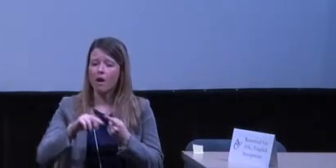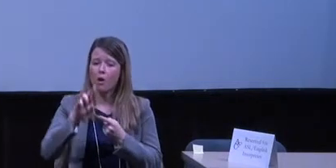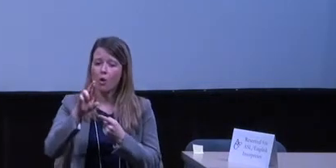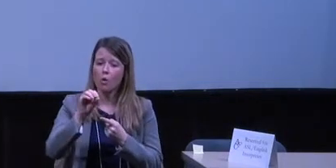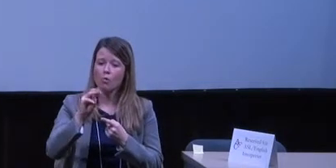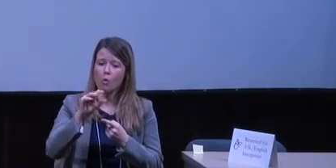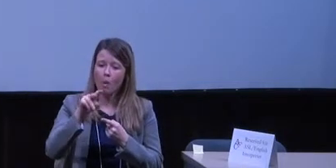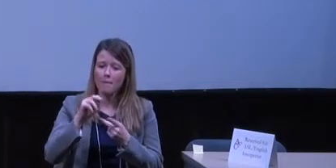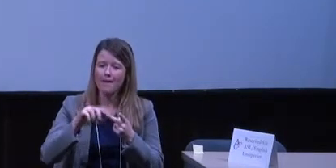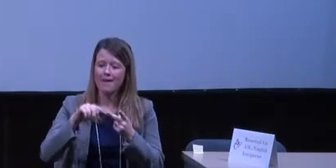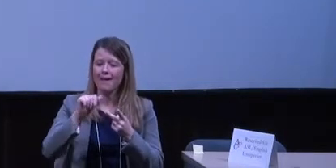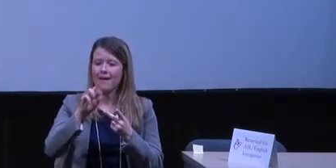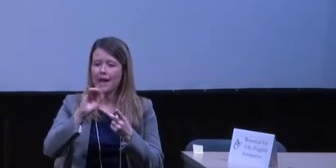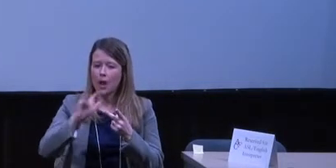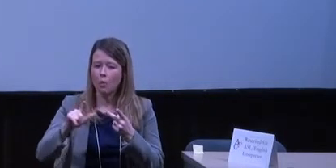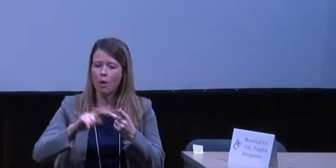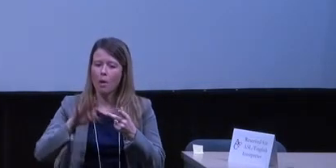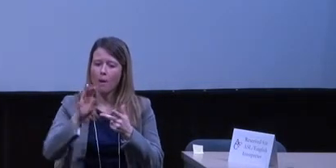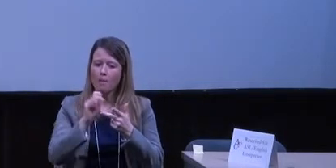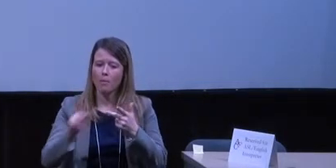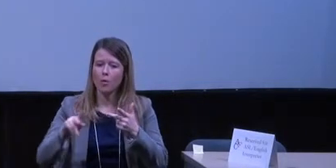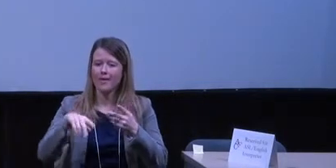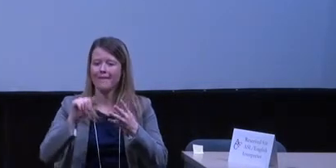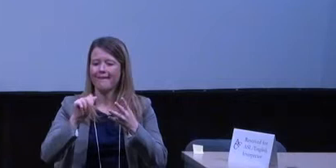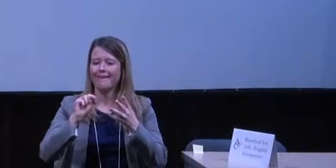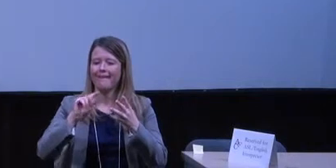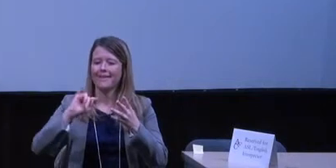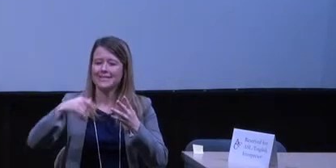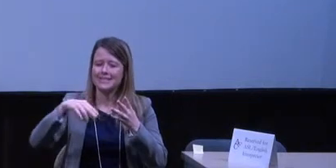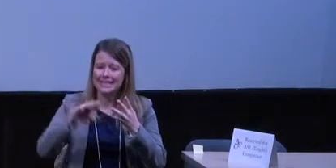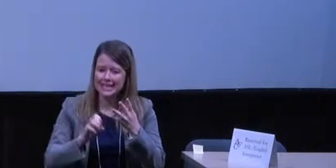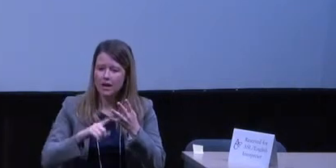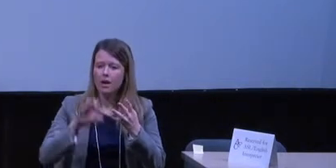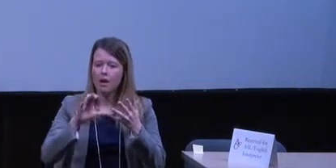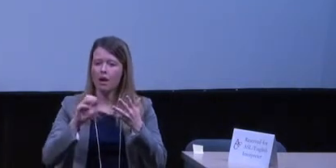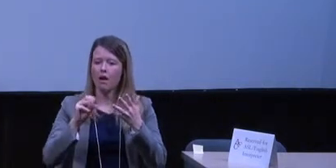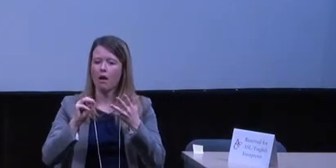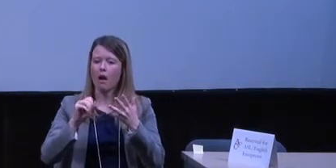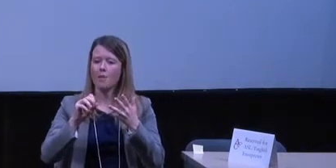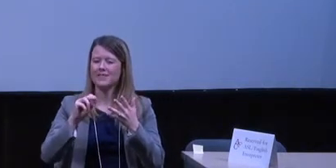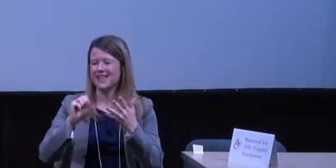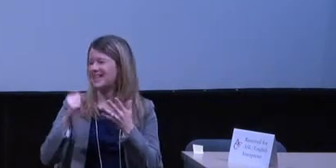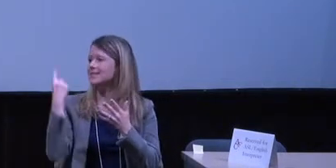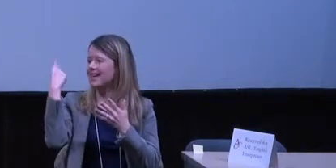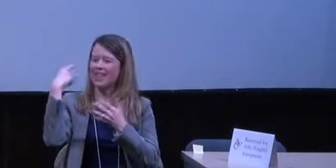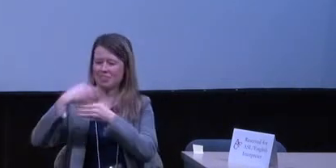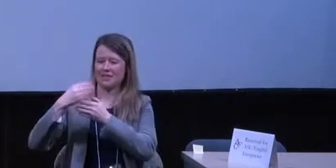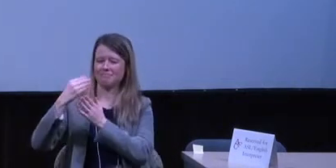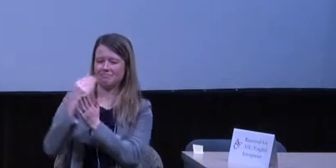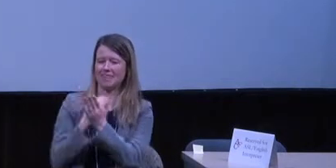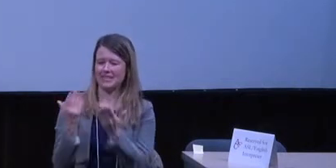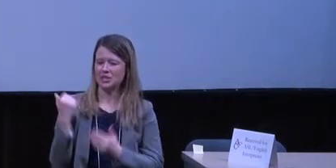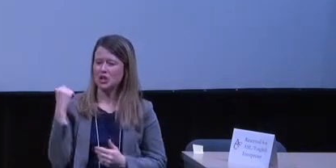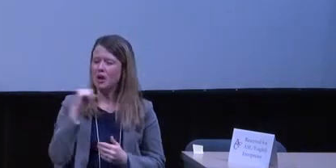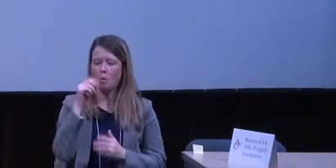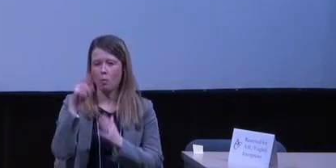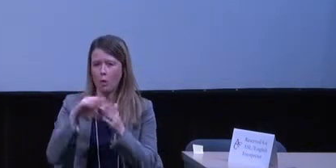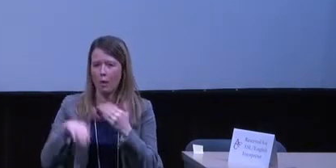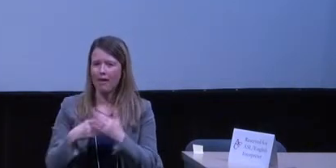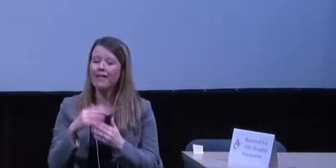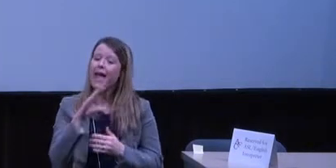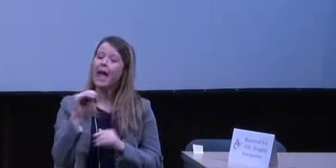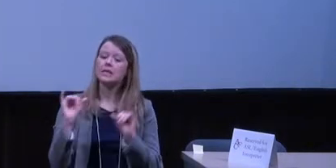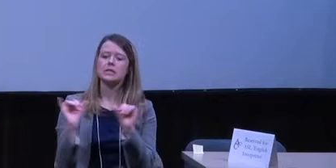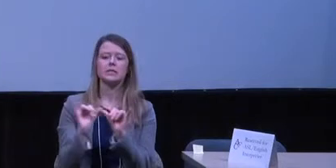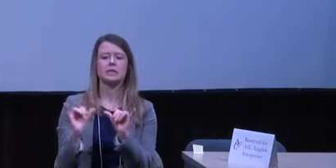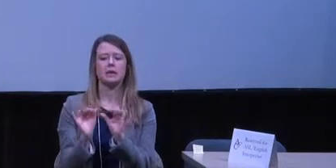Book, Antique, Comic Sans. So you guys can actually read the list. I won't read them all to you. And then size. You